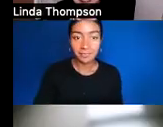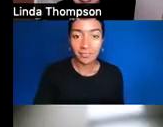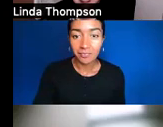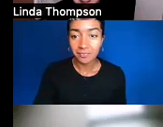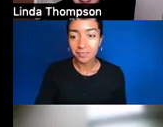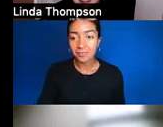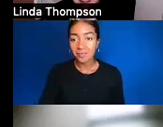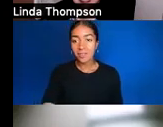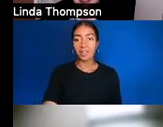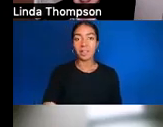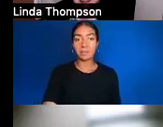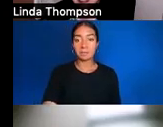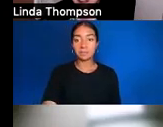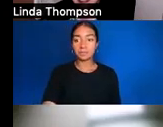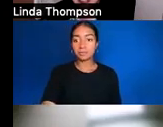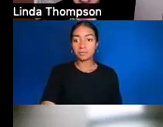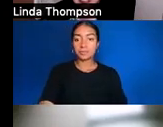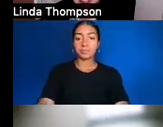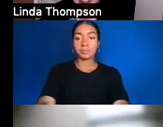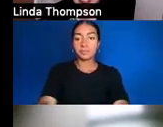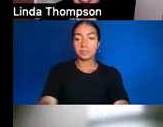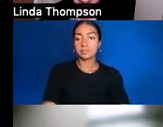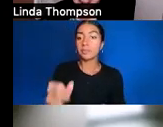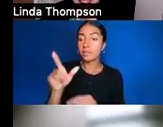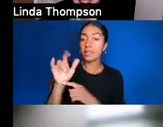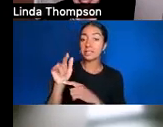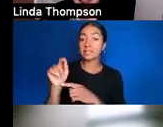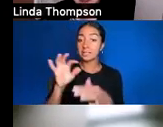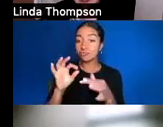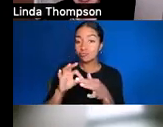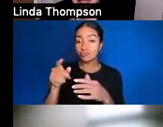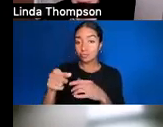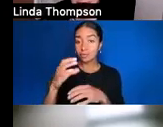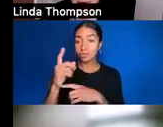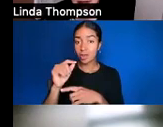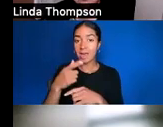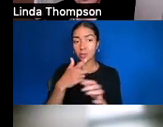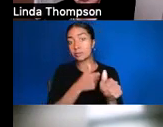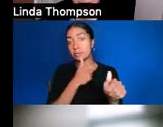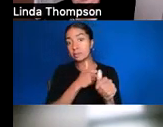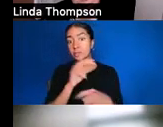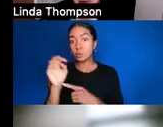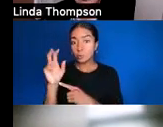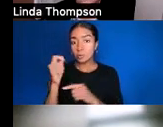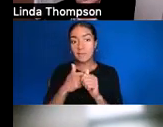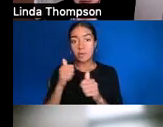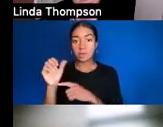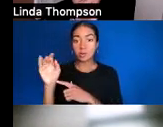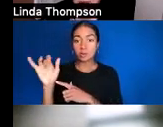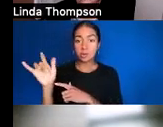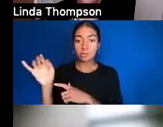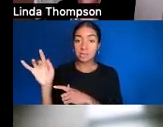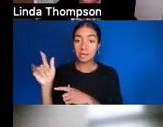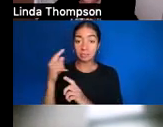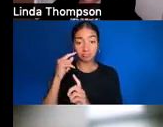Oh man, Leslie is typing in the chat to stay away from the news and social media. Yes. I think that is a